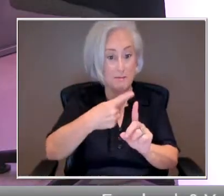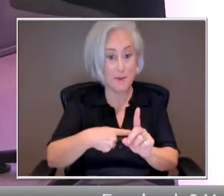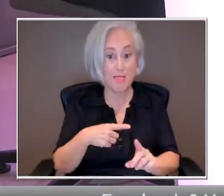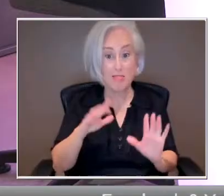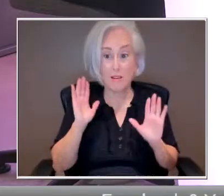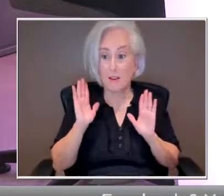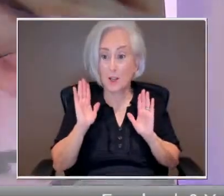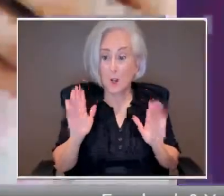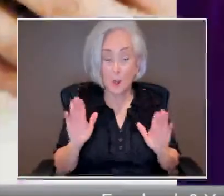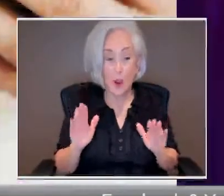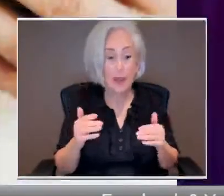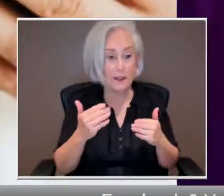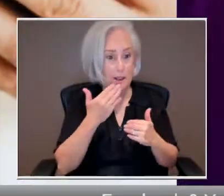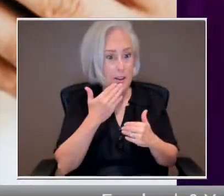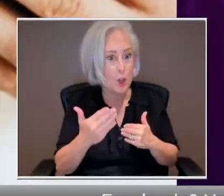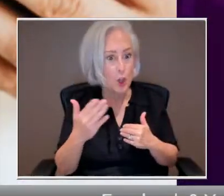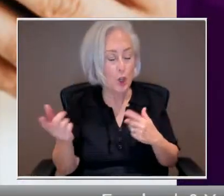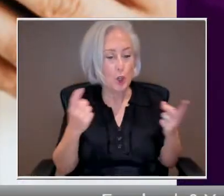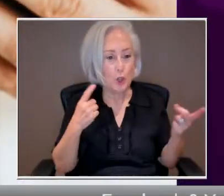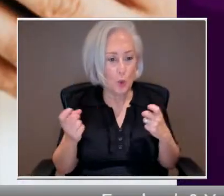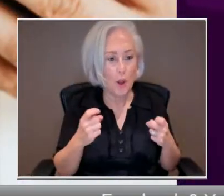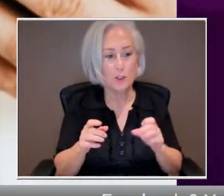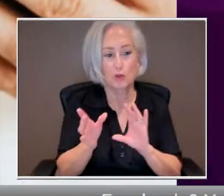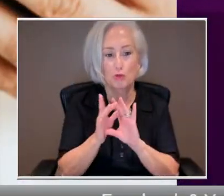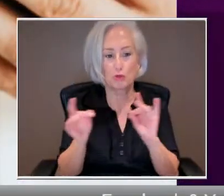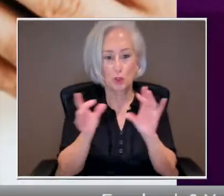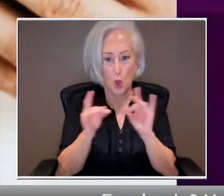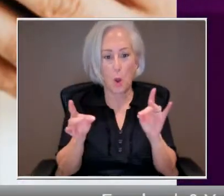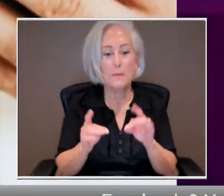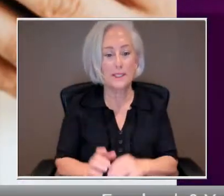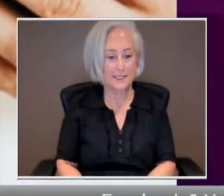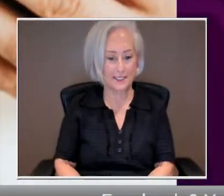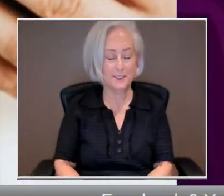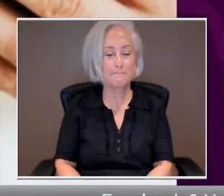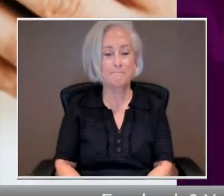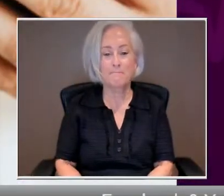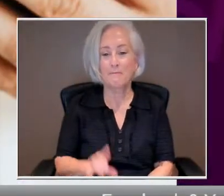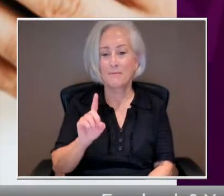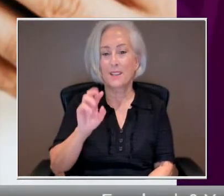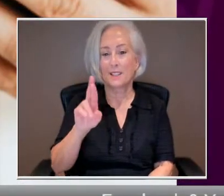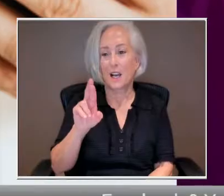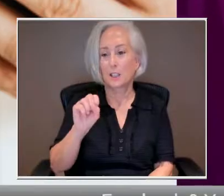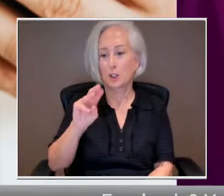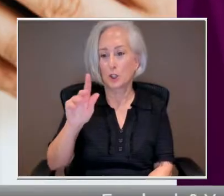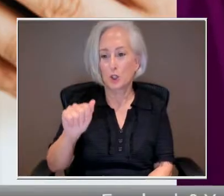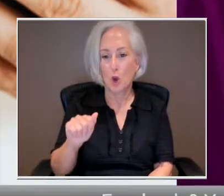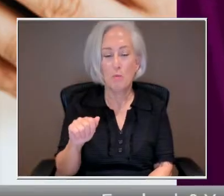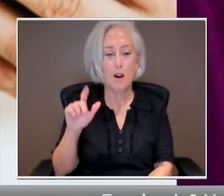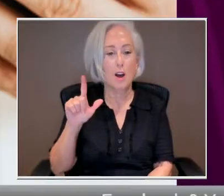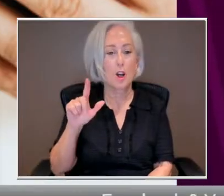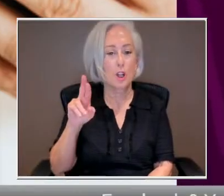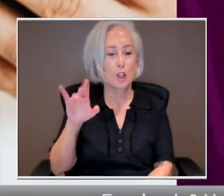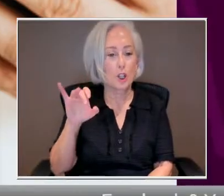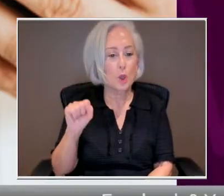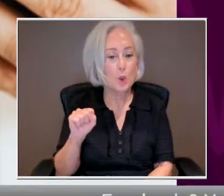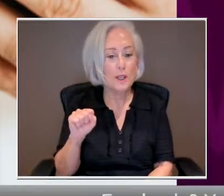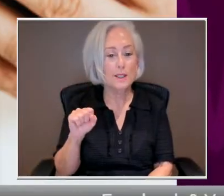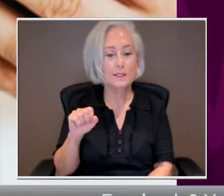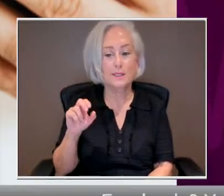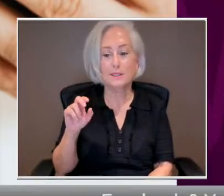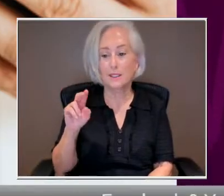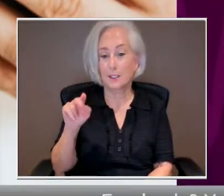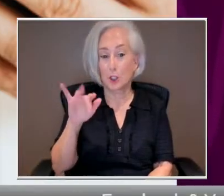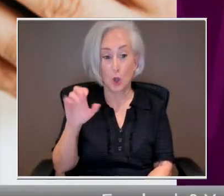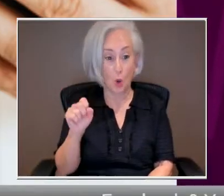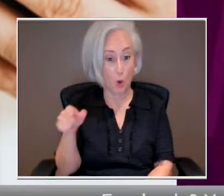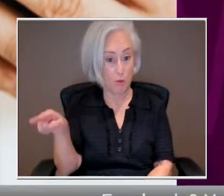coming in and some comments. So if you have a question for Dr. Soma, Lucas, or Nicole, or you'd like us to read a comment out